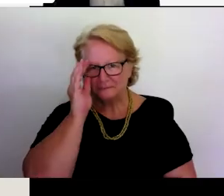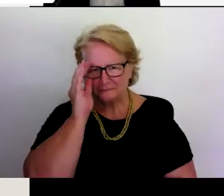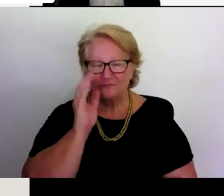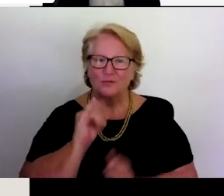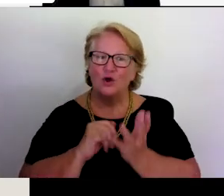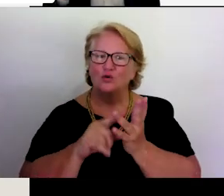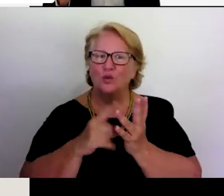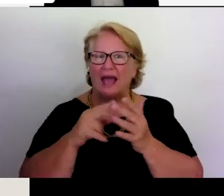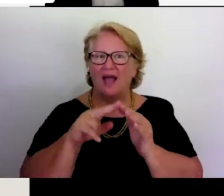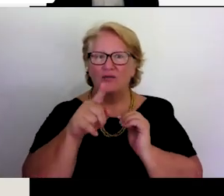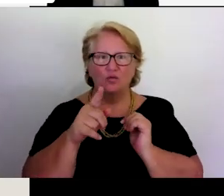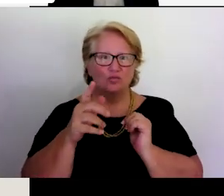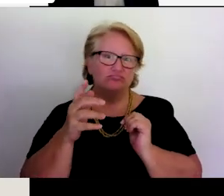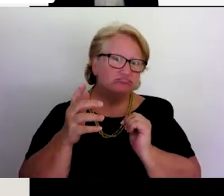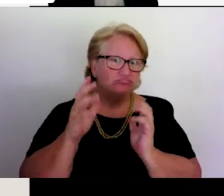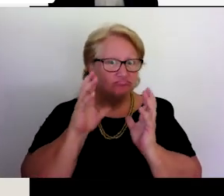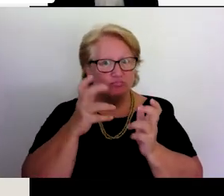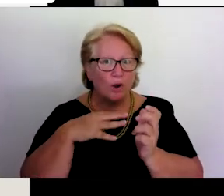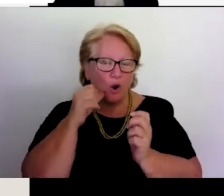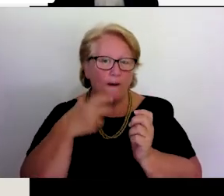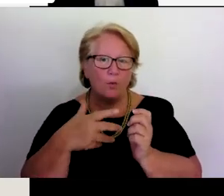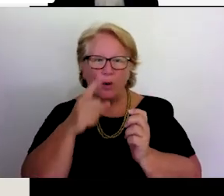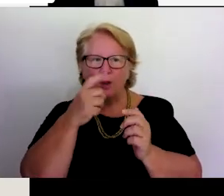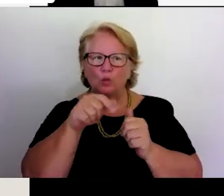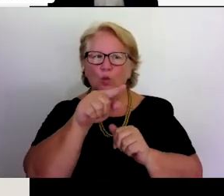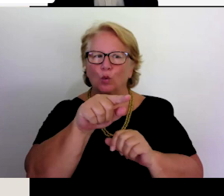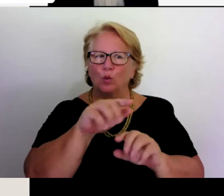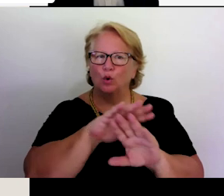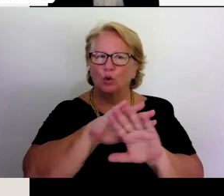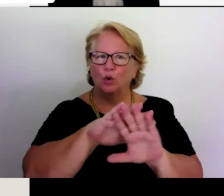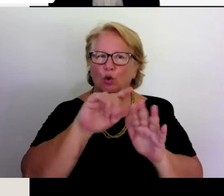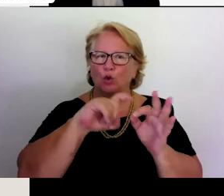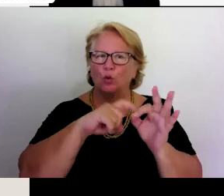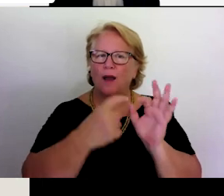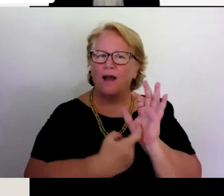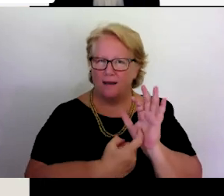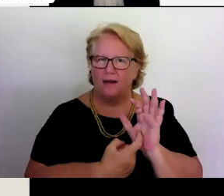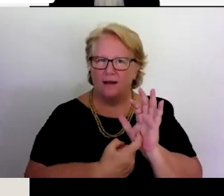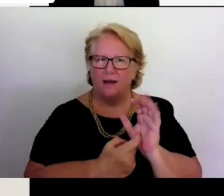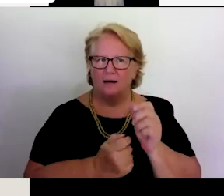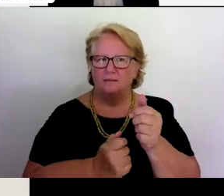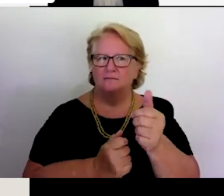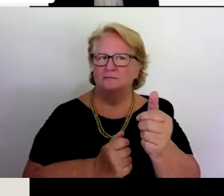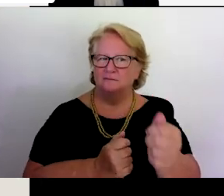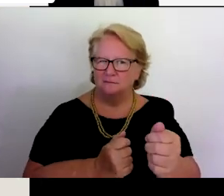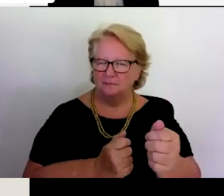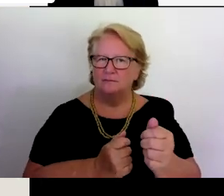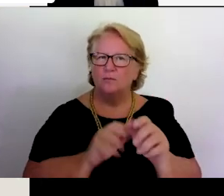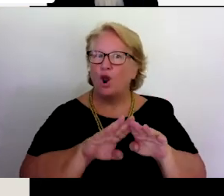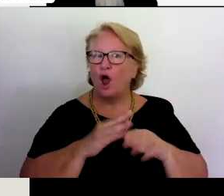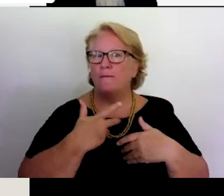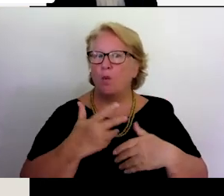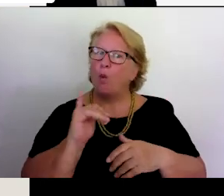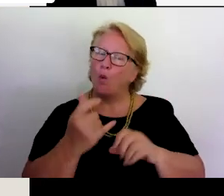So if you'd like to know more, you can use this QR code to sign up and understand more about the centre, or you can